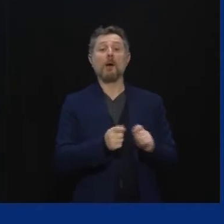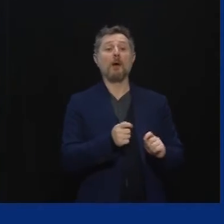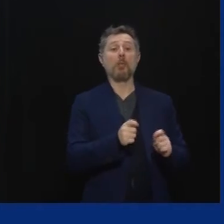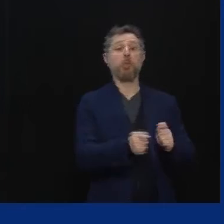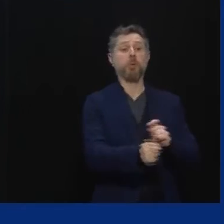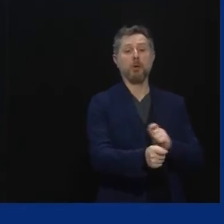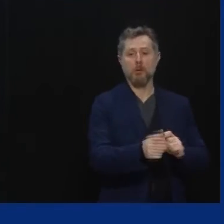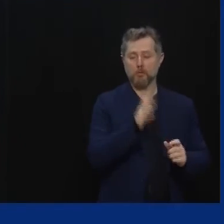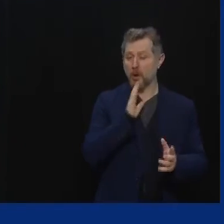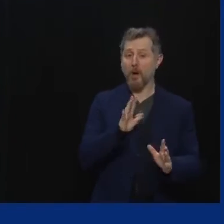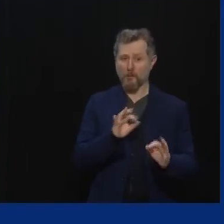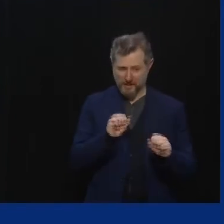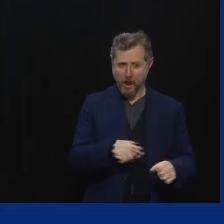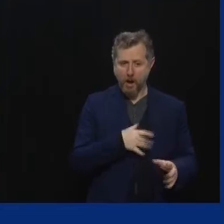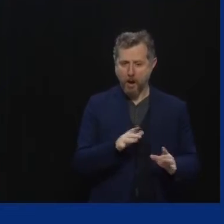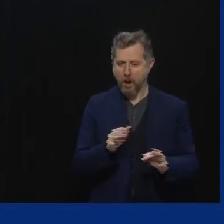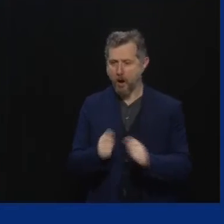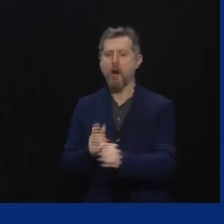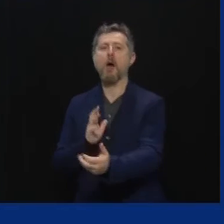far.